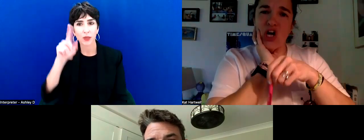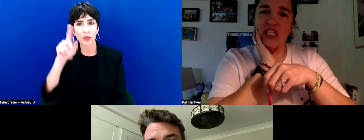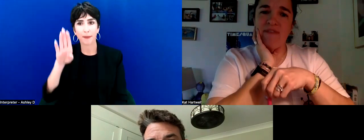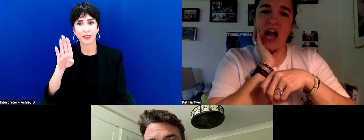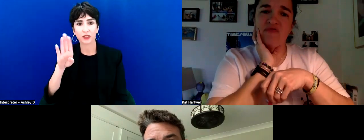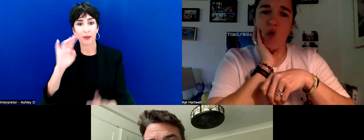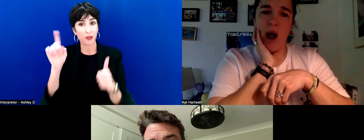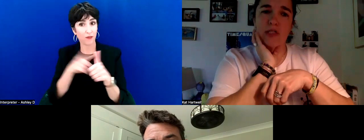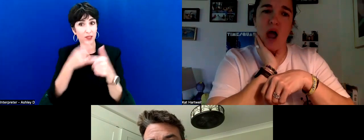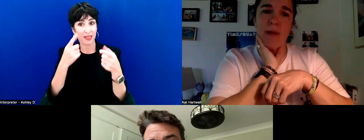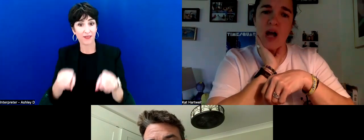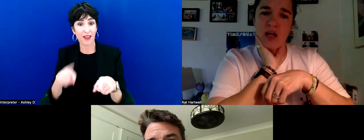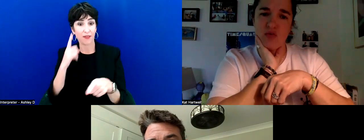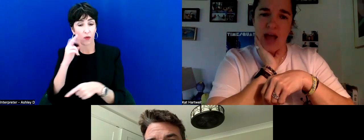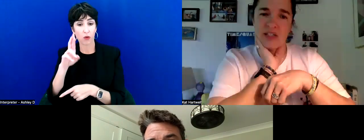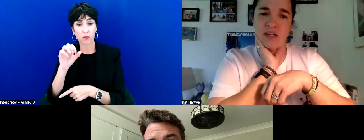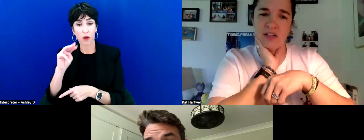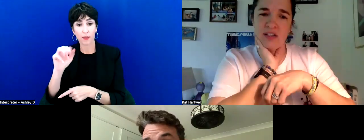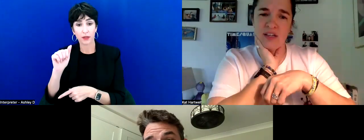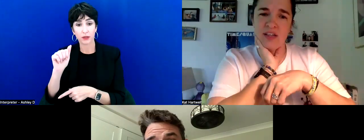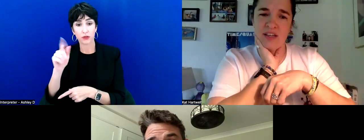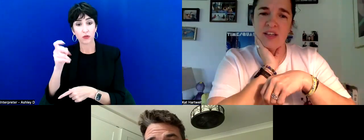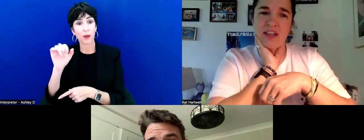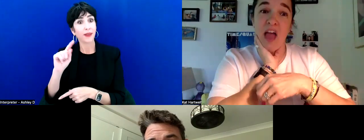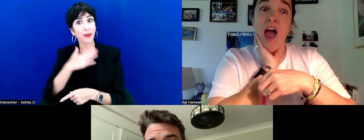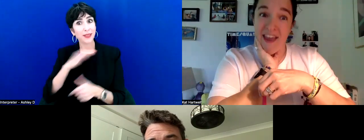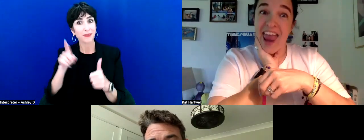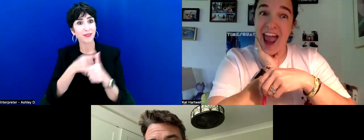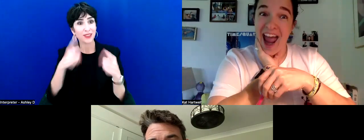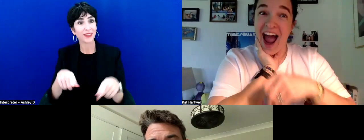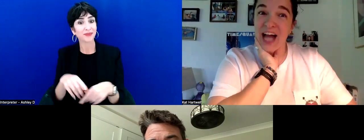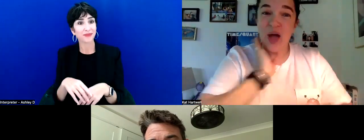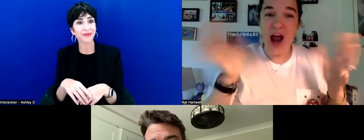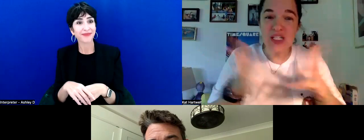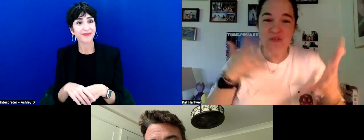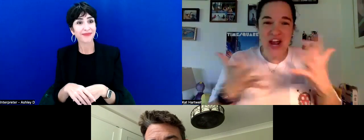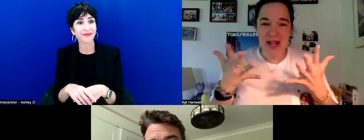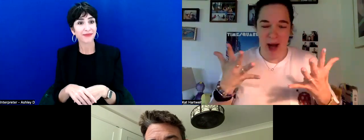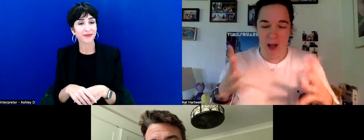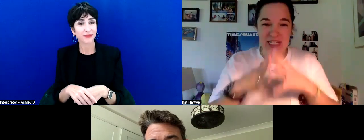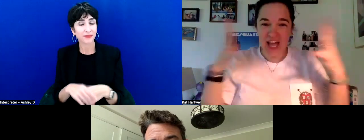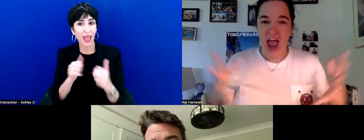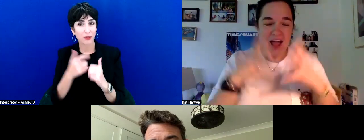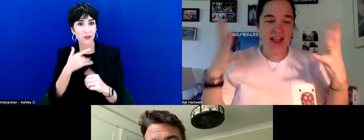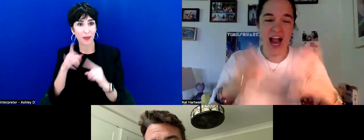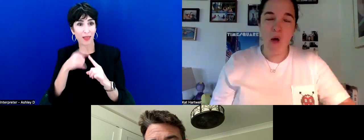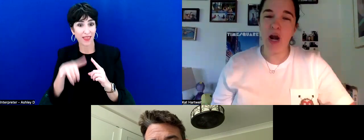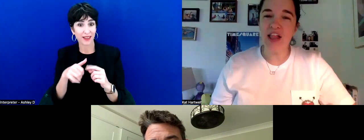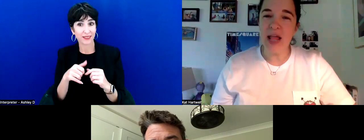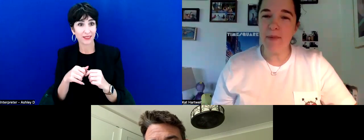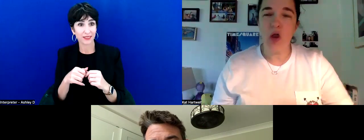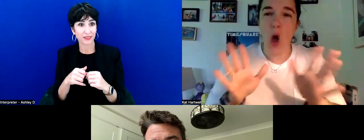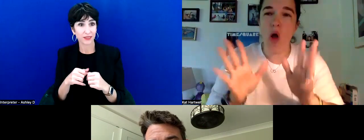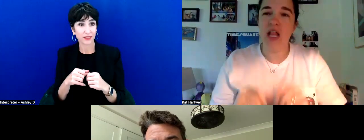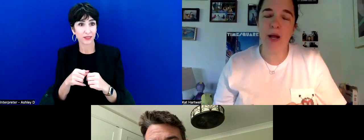that your first event for Romadrama, right? It was, yeah. Yeah. Yeah. So how did you feel about it? I mean, like I